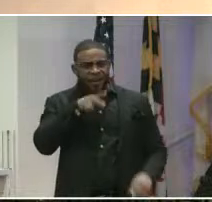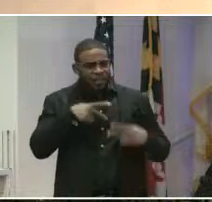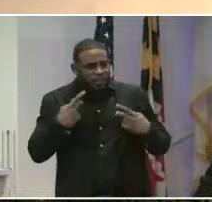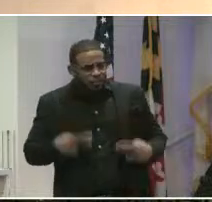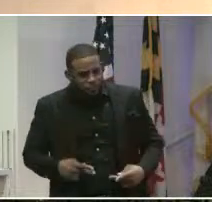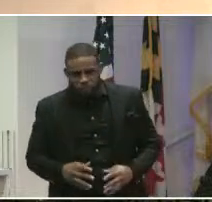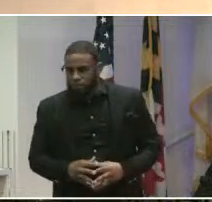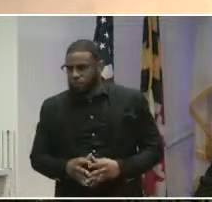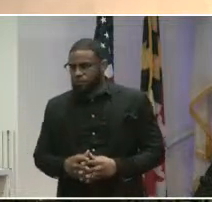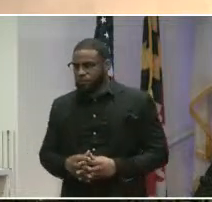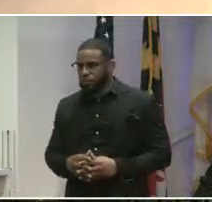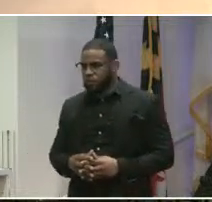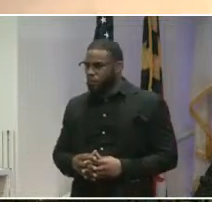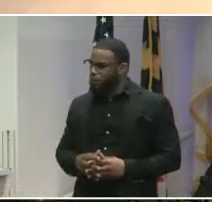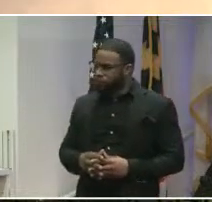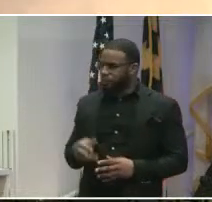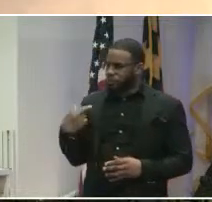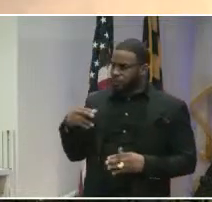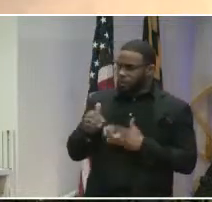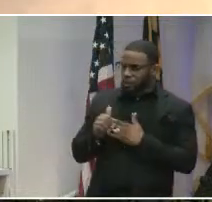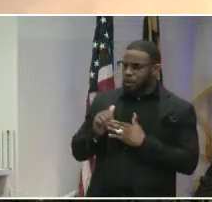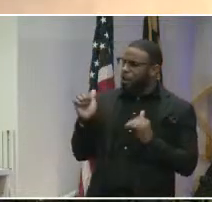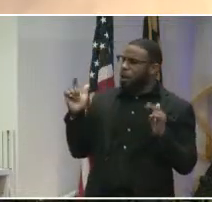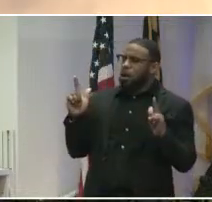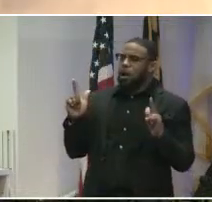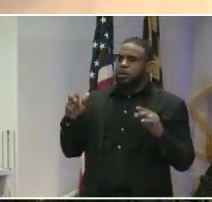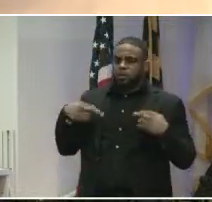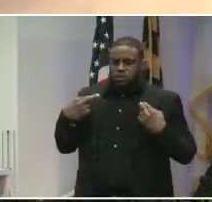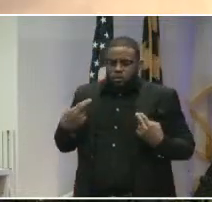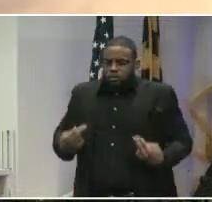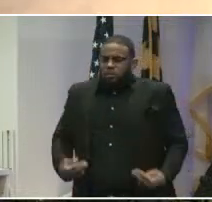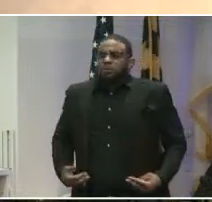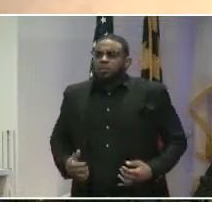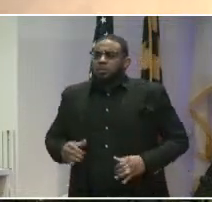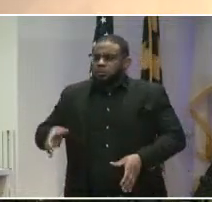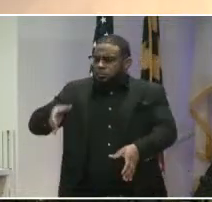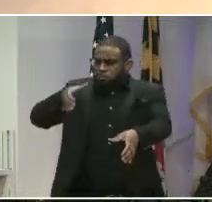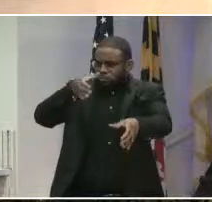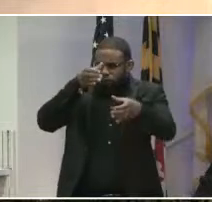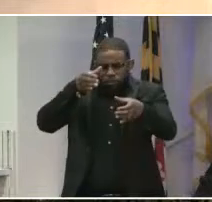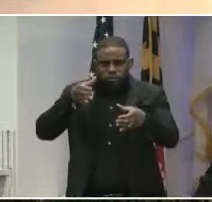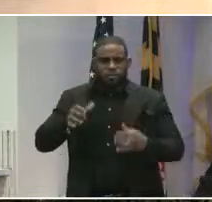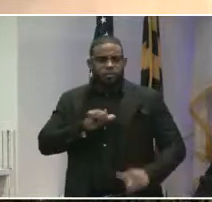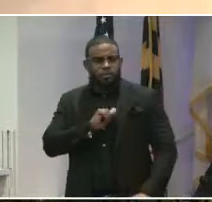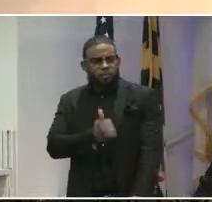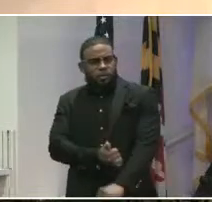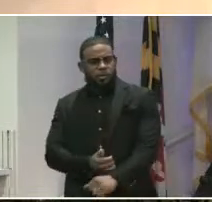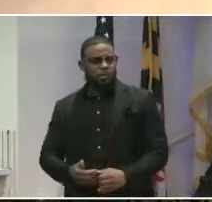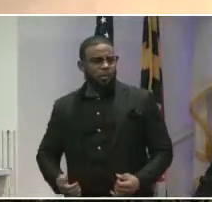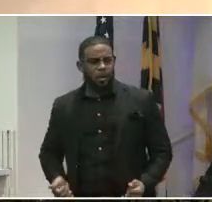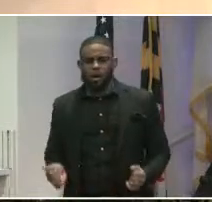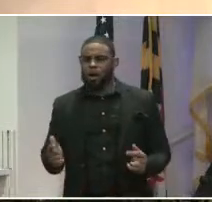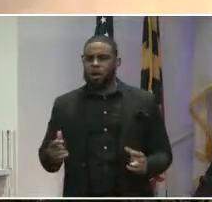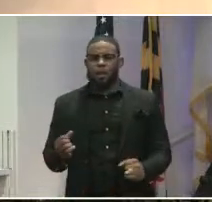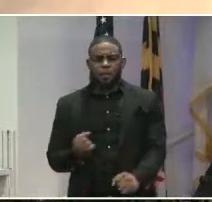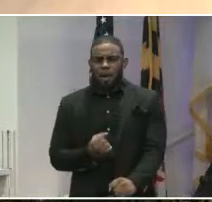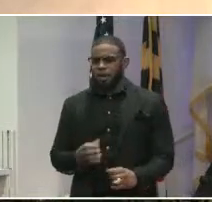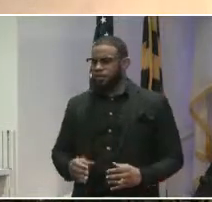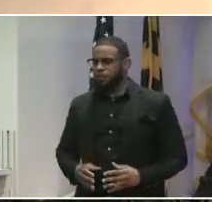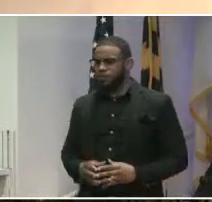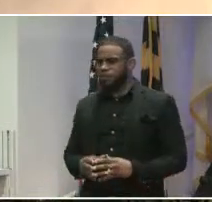Pharisee, religious leader, with all of his education, with all of his authority, with all of his